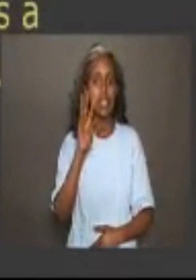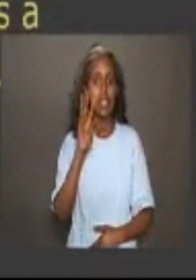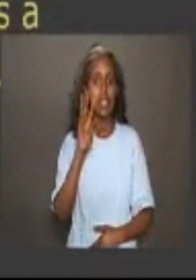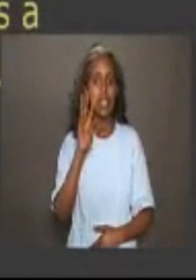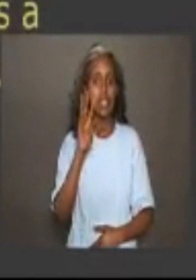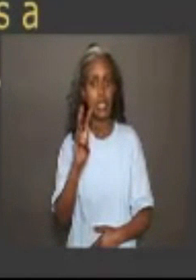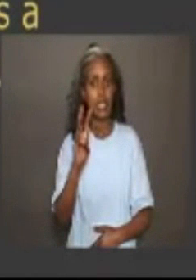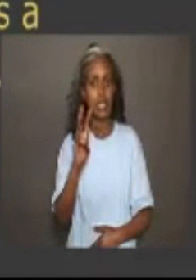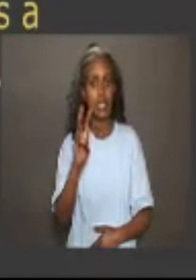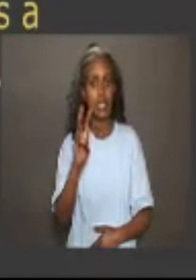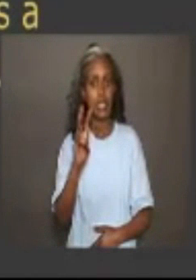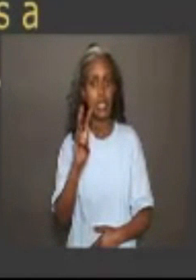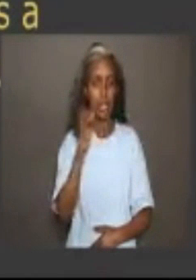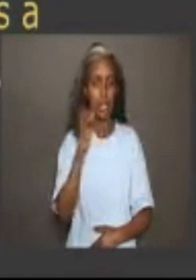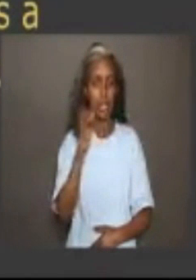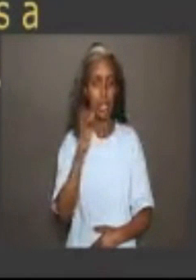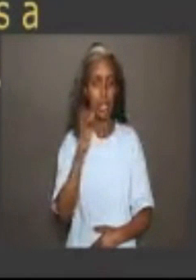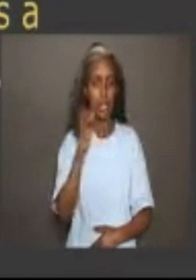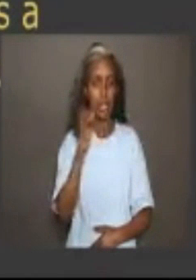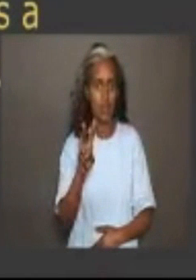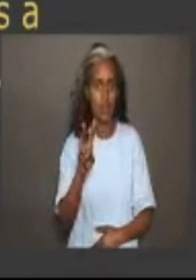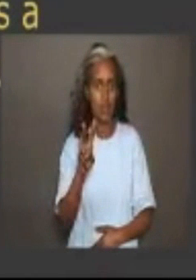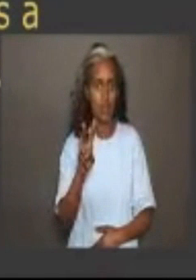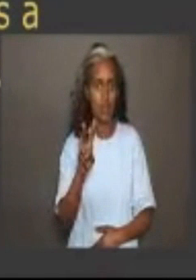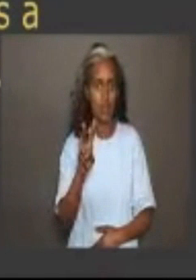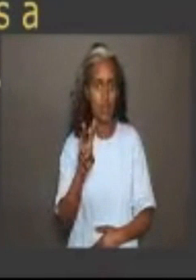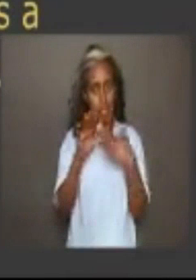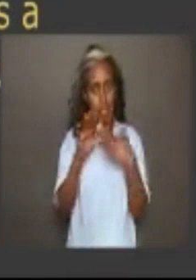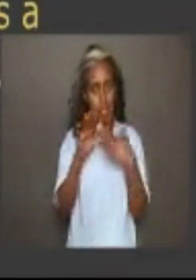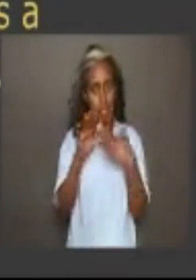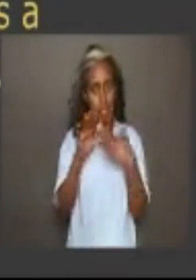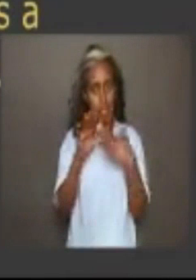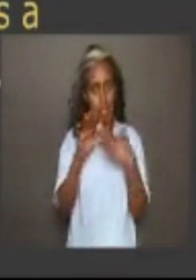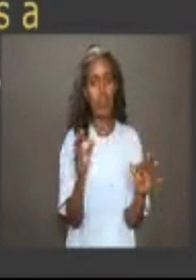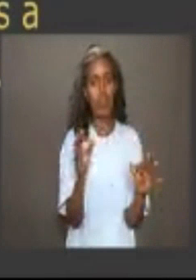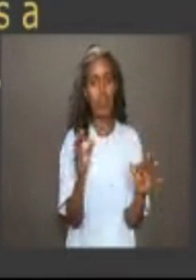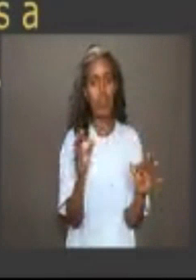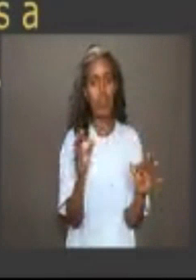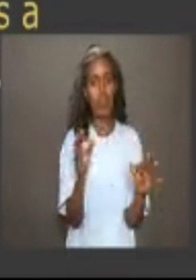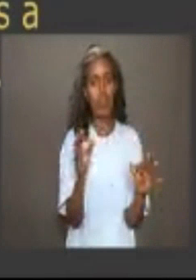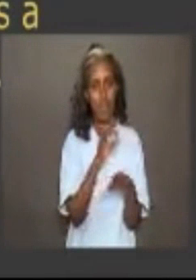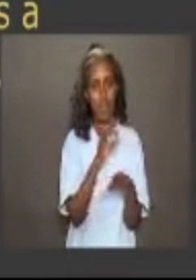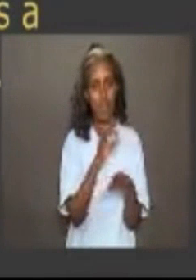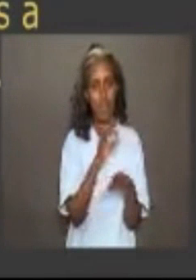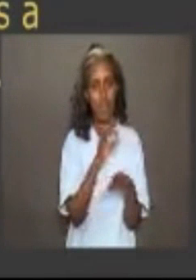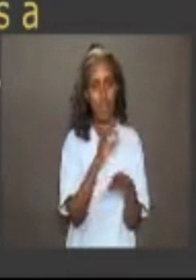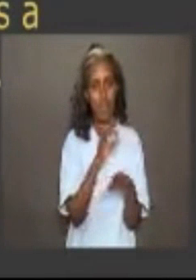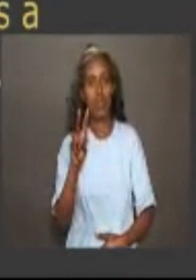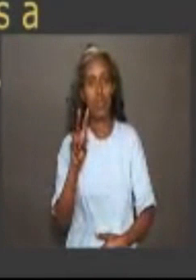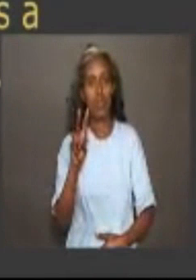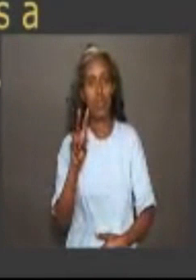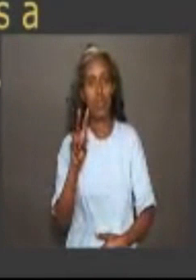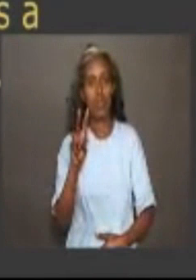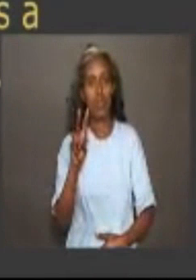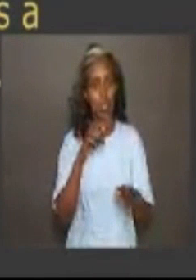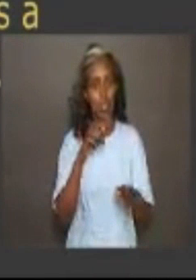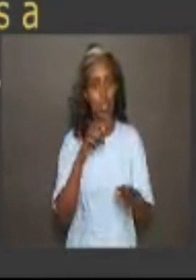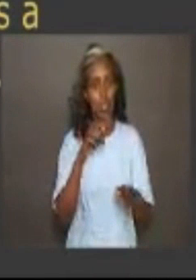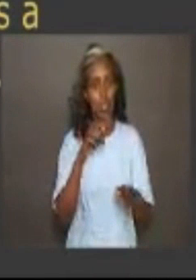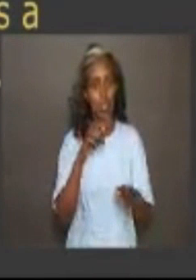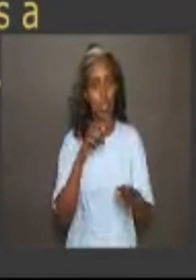and 12 are all factors of 12. So 12 is